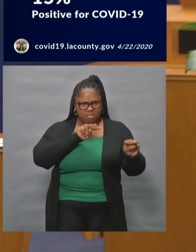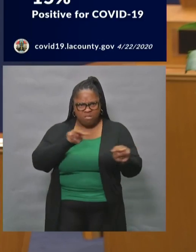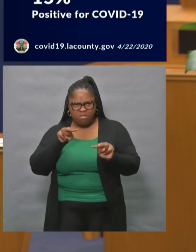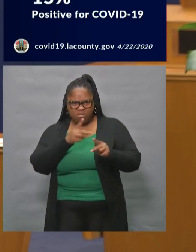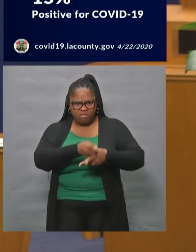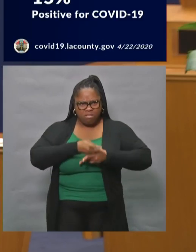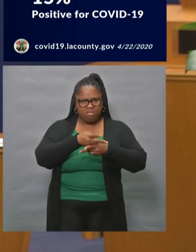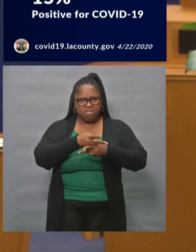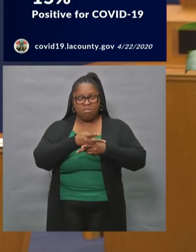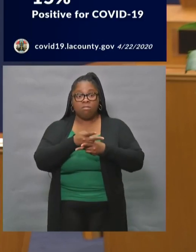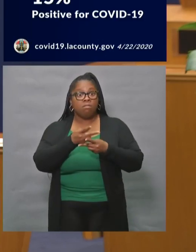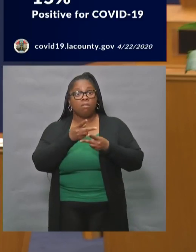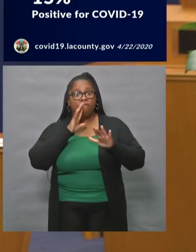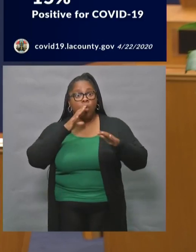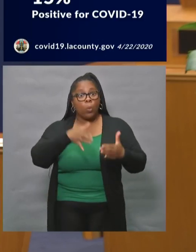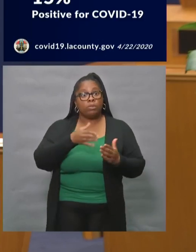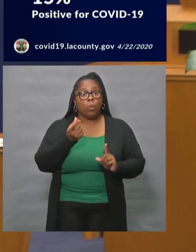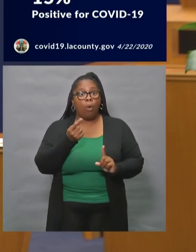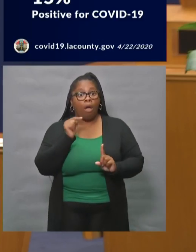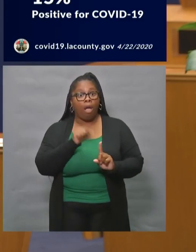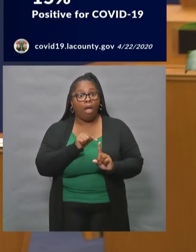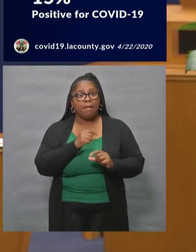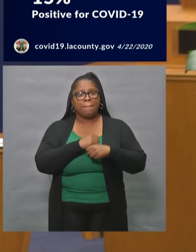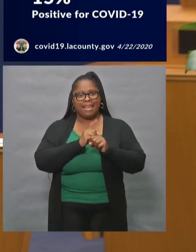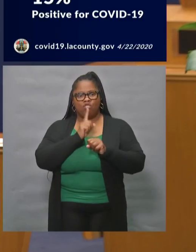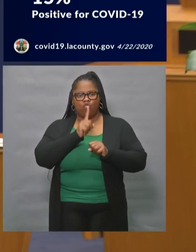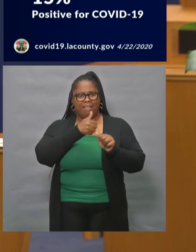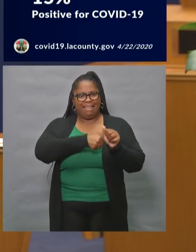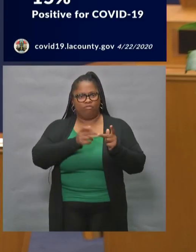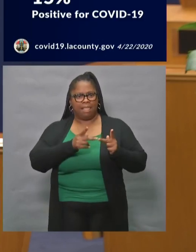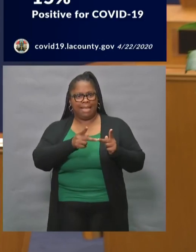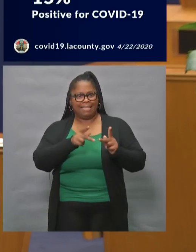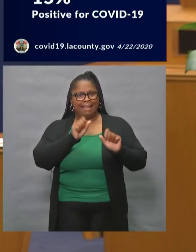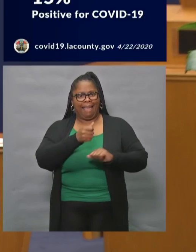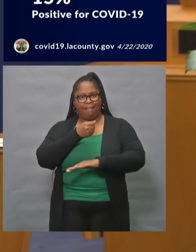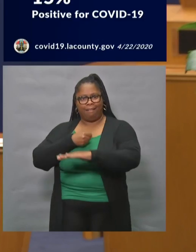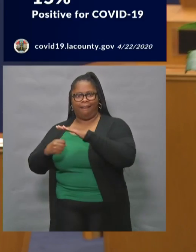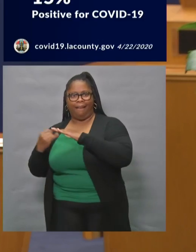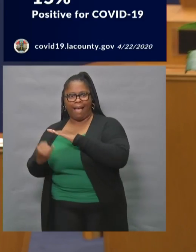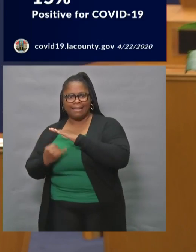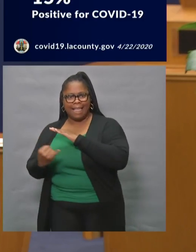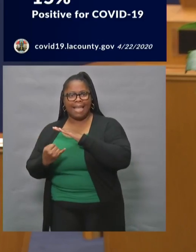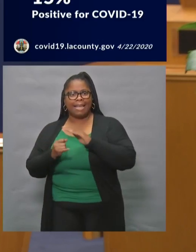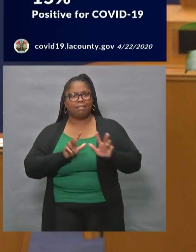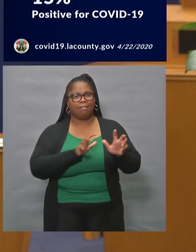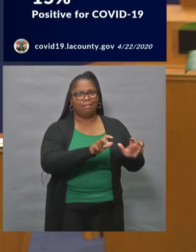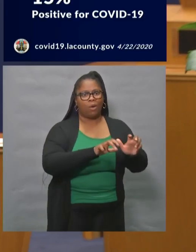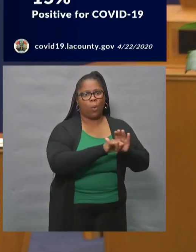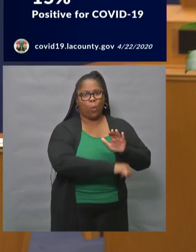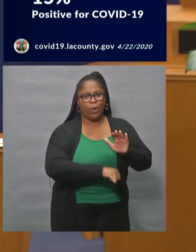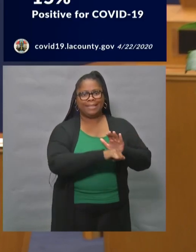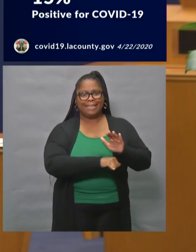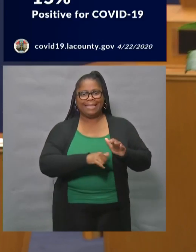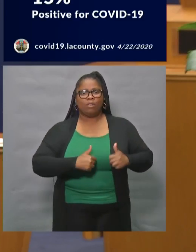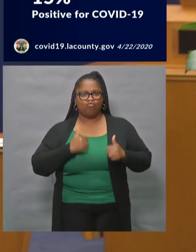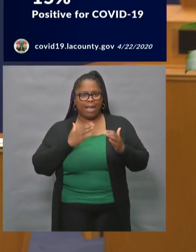focused on making sure that the sites can do a good job isolating and quarantining residents as